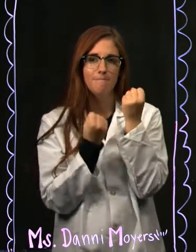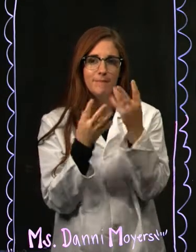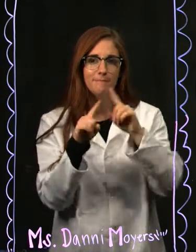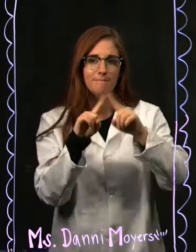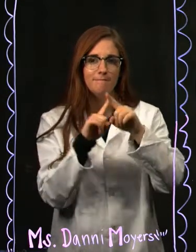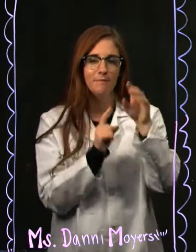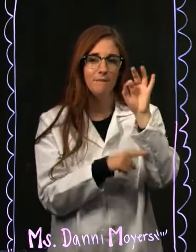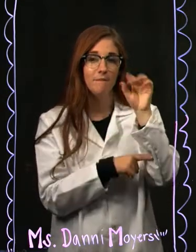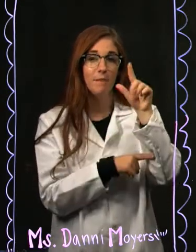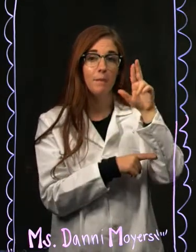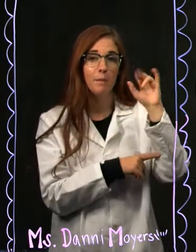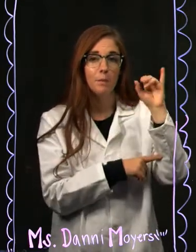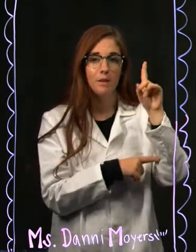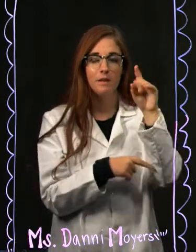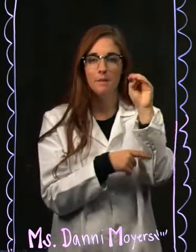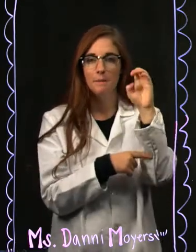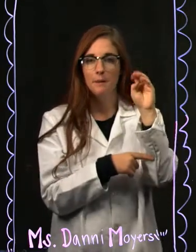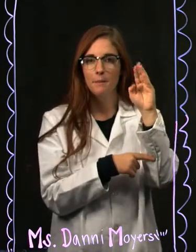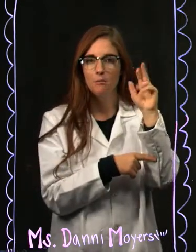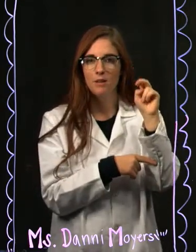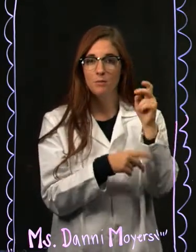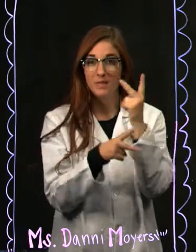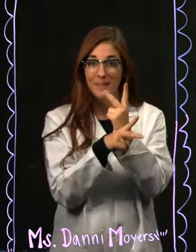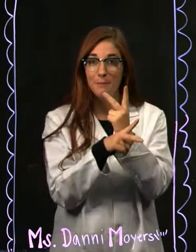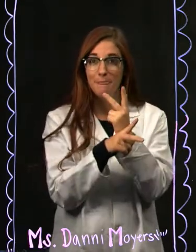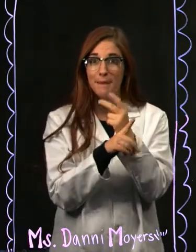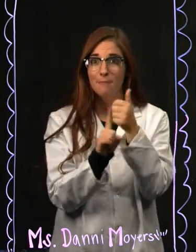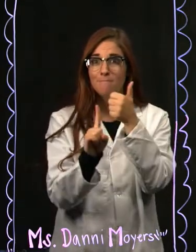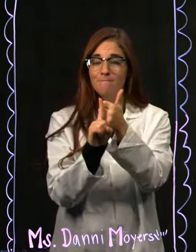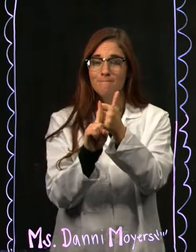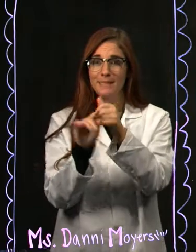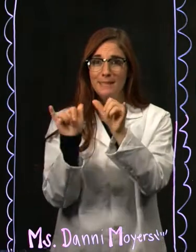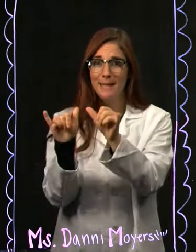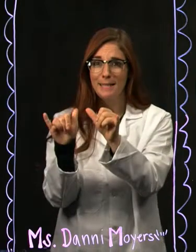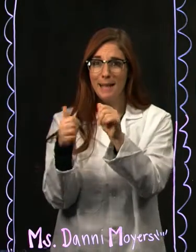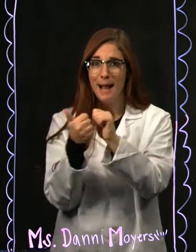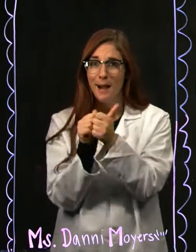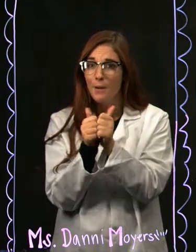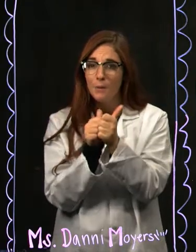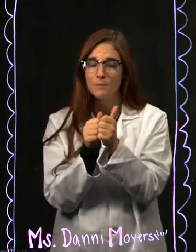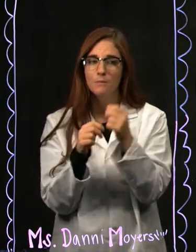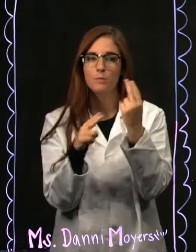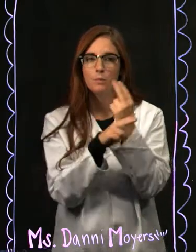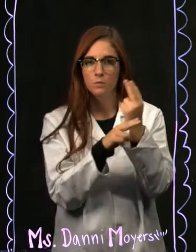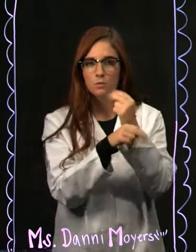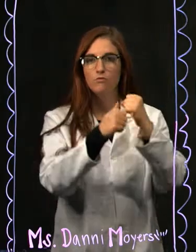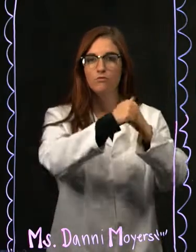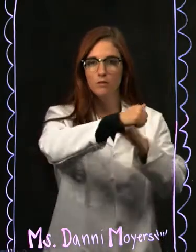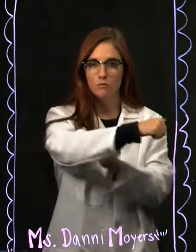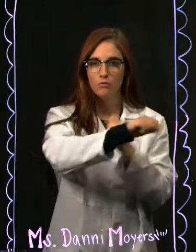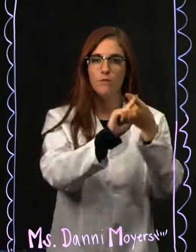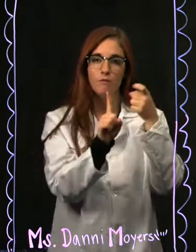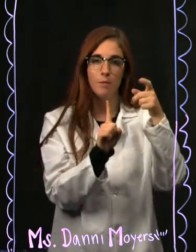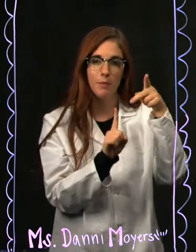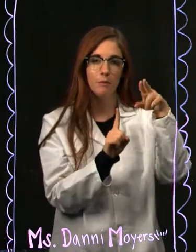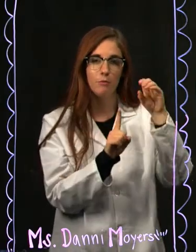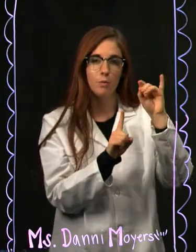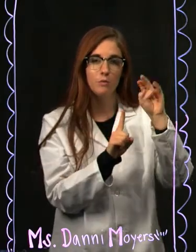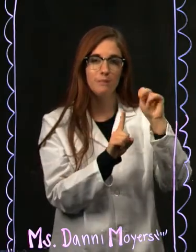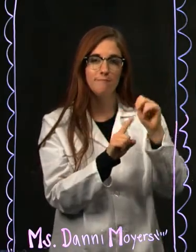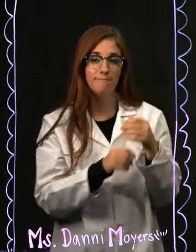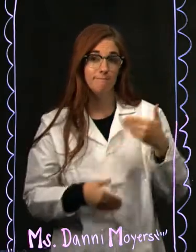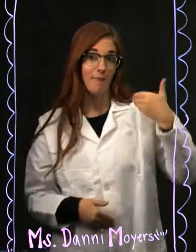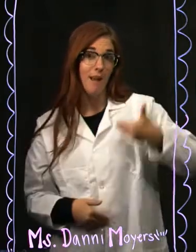them stable and intact, you have this structure that can be made from these proteins. And one thing I study